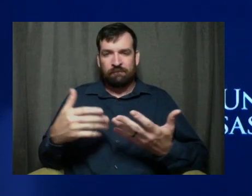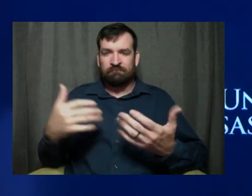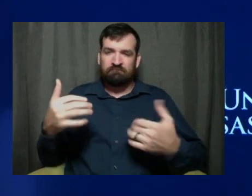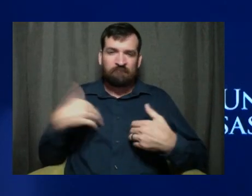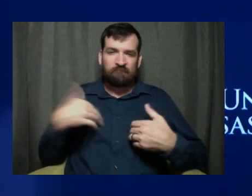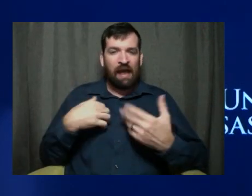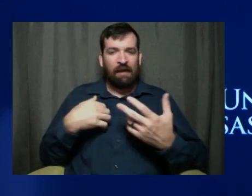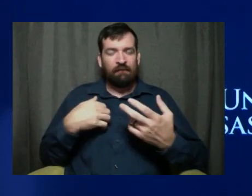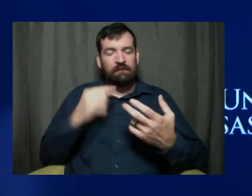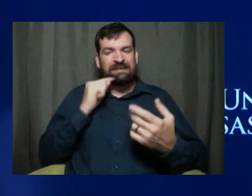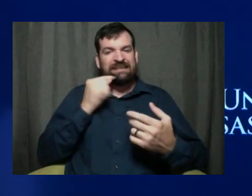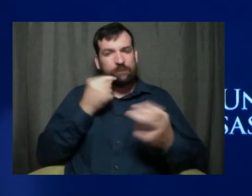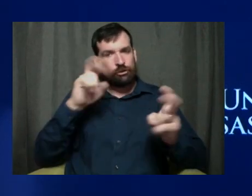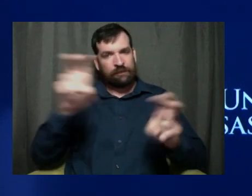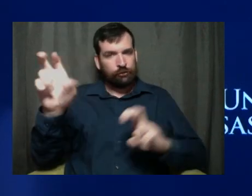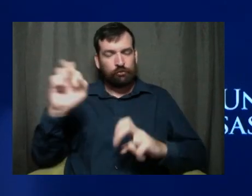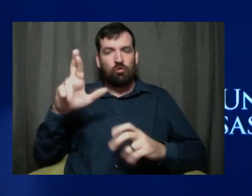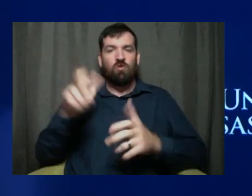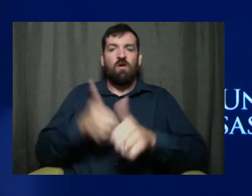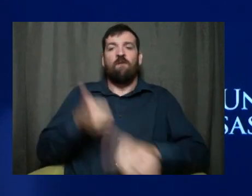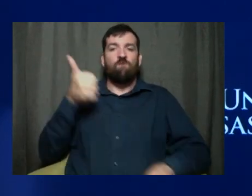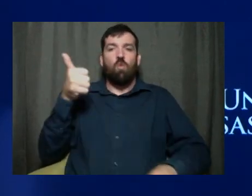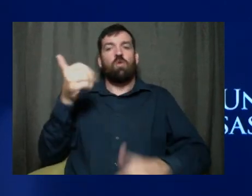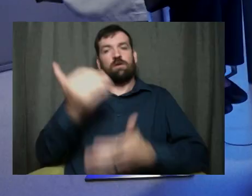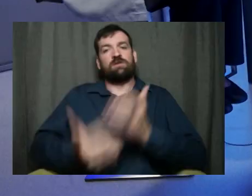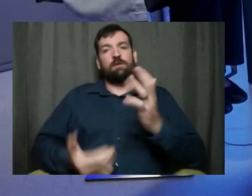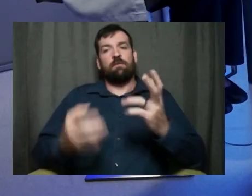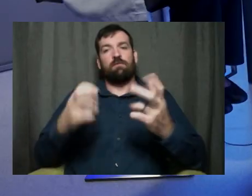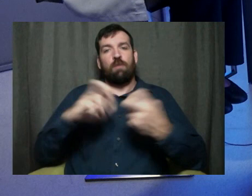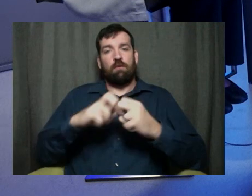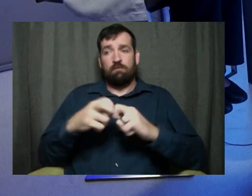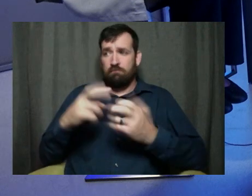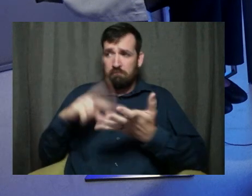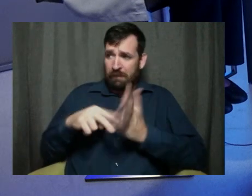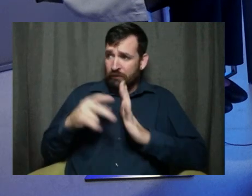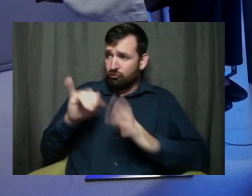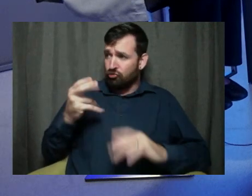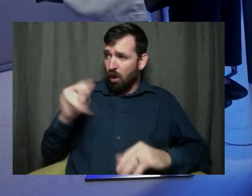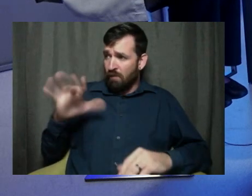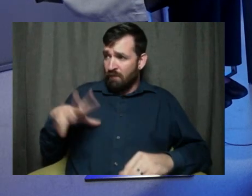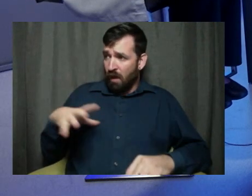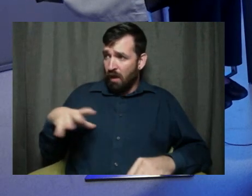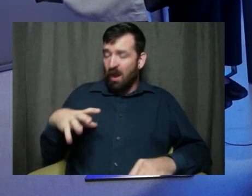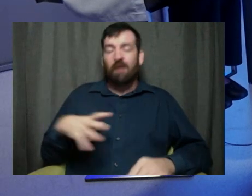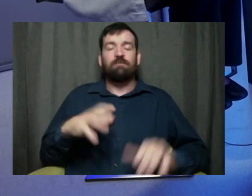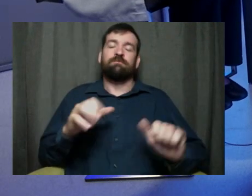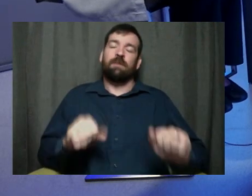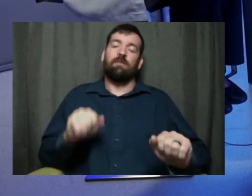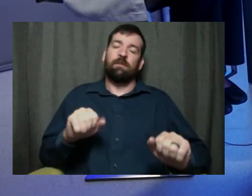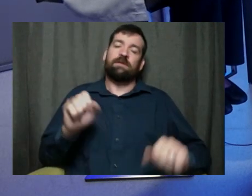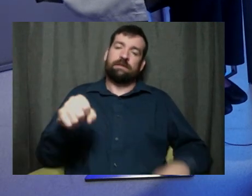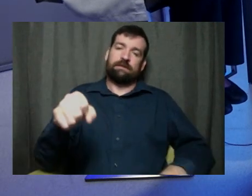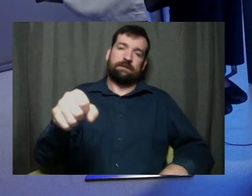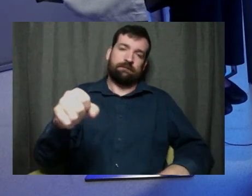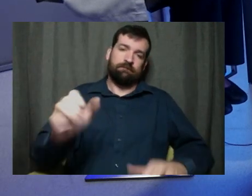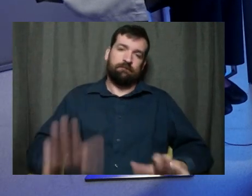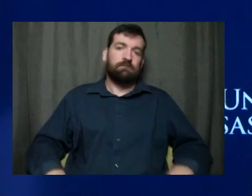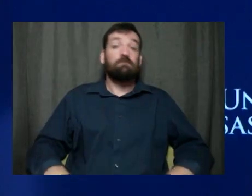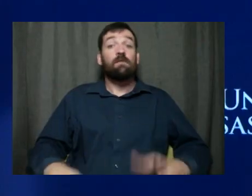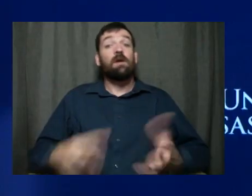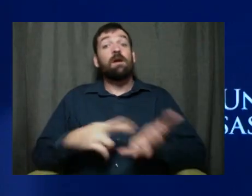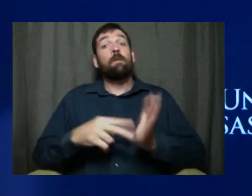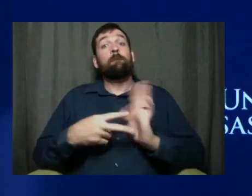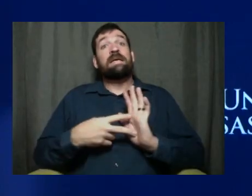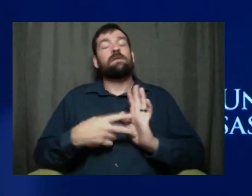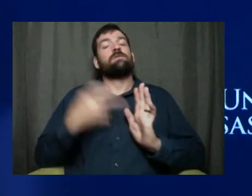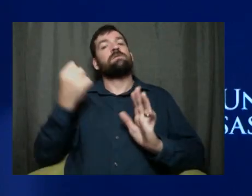issues, or to be able to avoid some of the complications. So you think John's in the clear? I would say John's very likely in the clear at this point in time. Okay. That doesn't mean that's